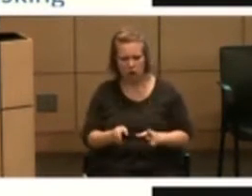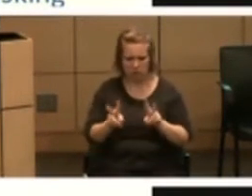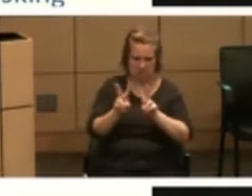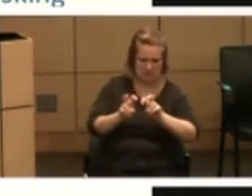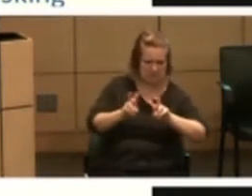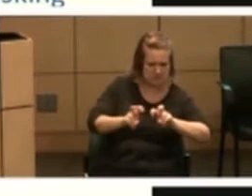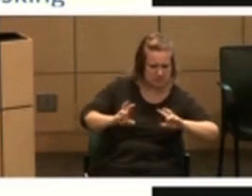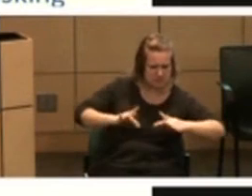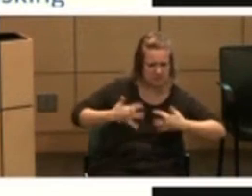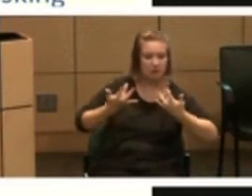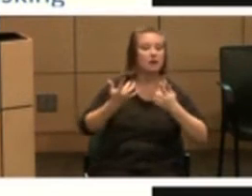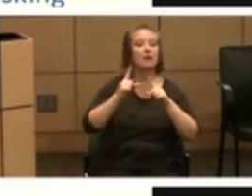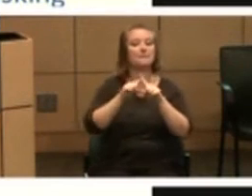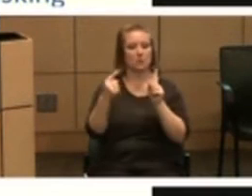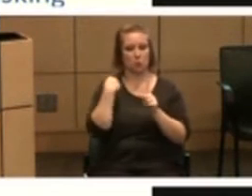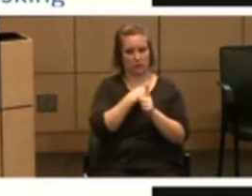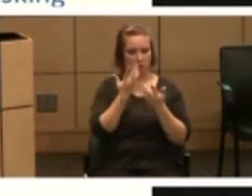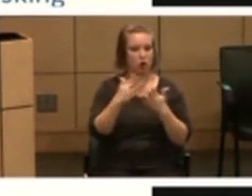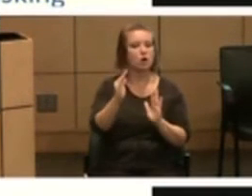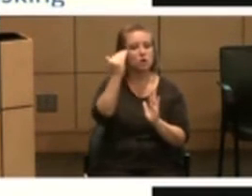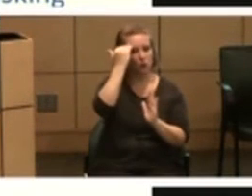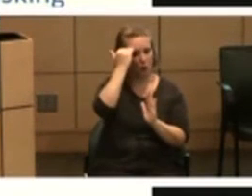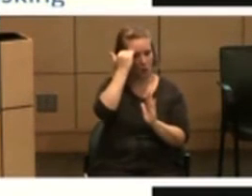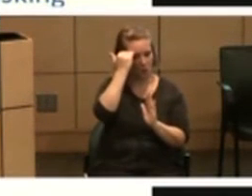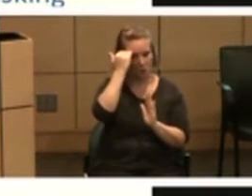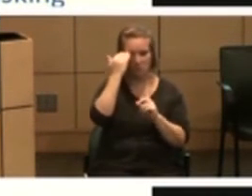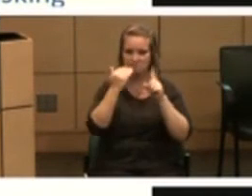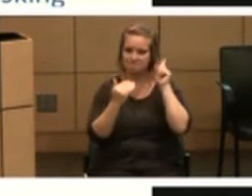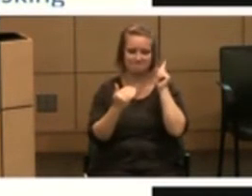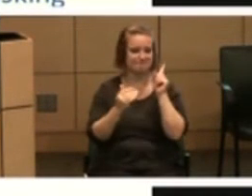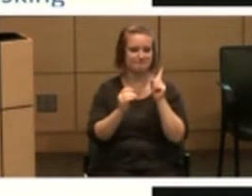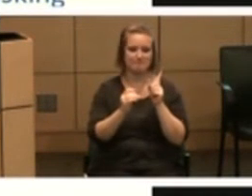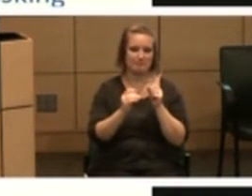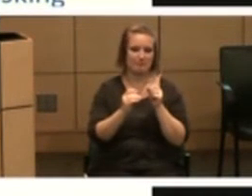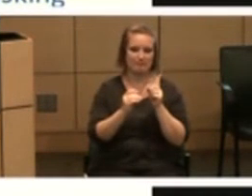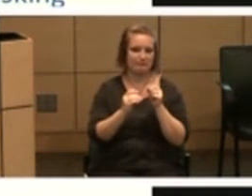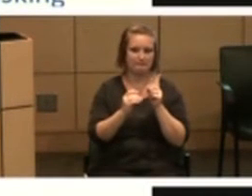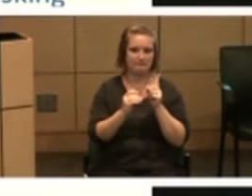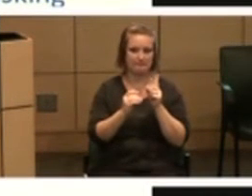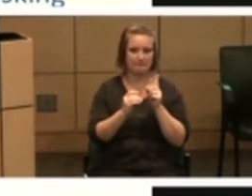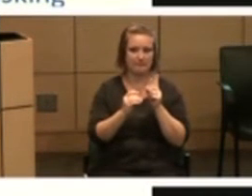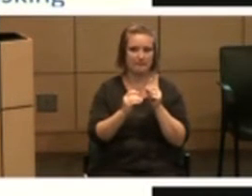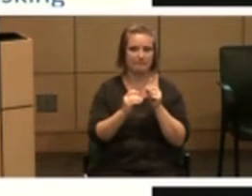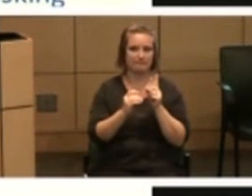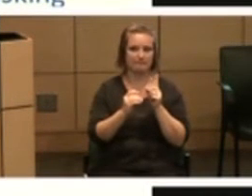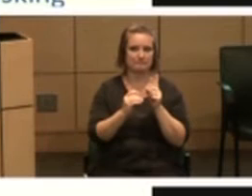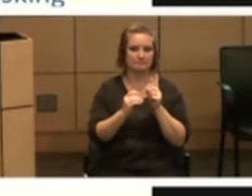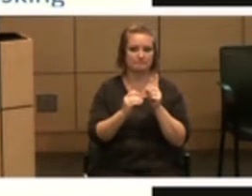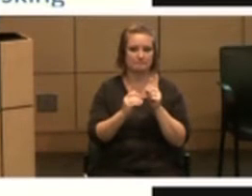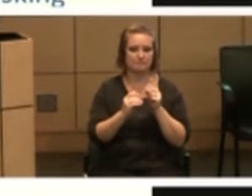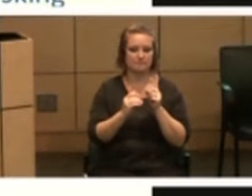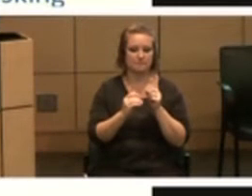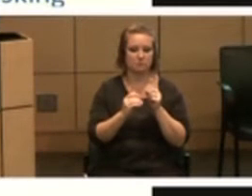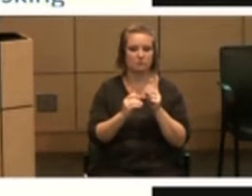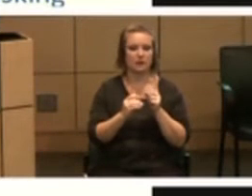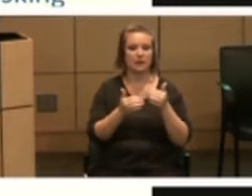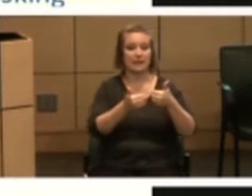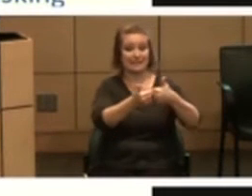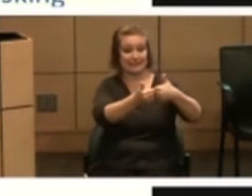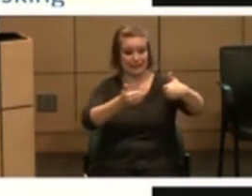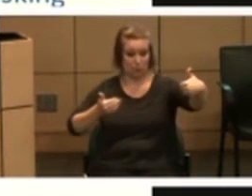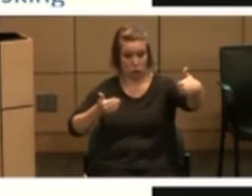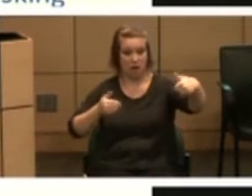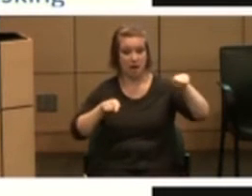on. But we know that this isn't mostly driven by an inability to separate these things at a real peripheral level. The brain gets